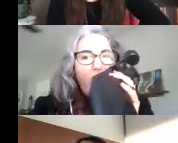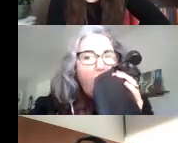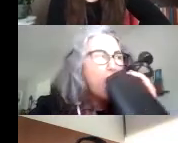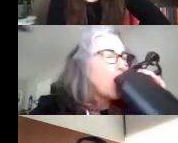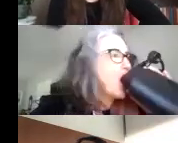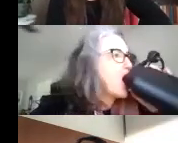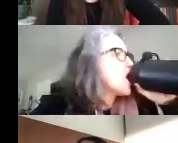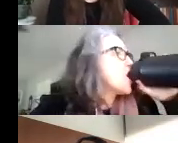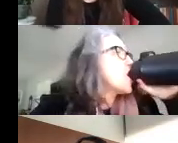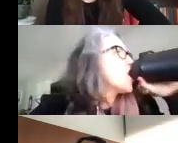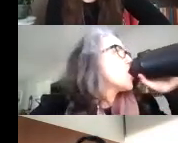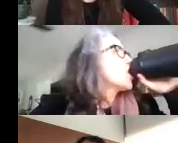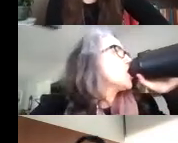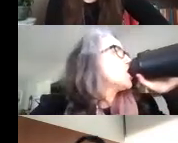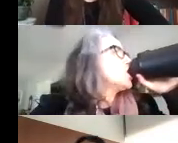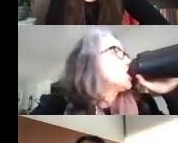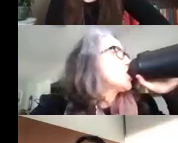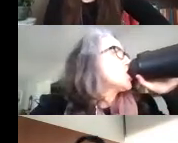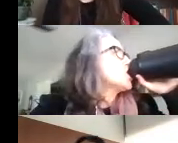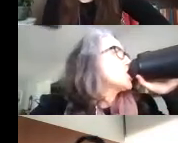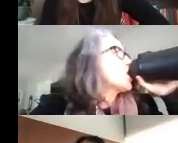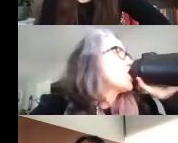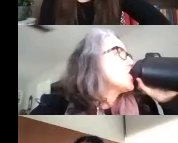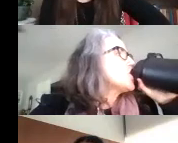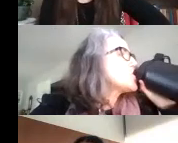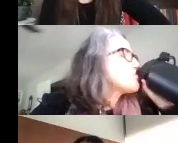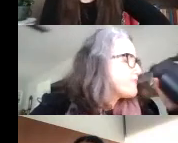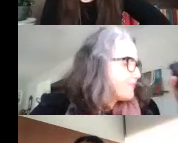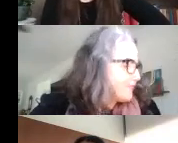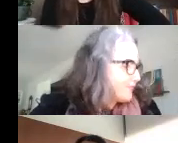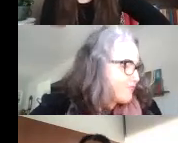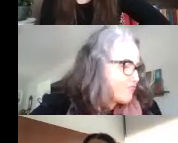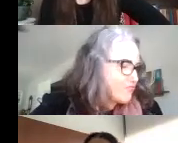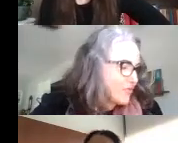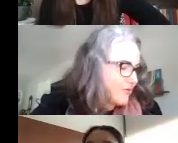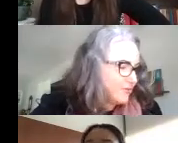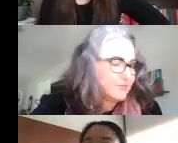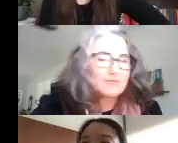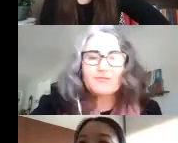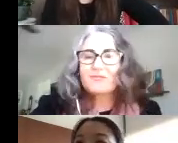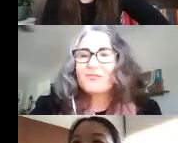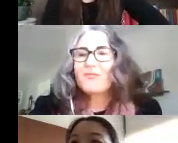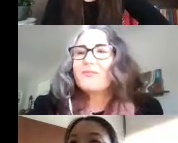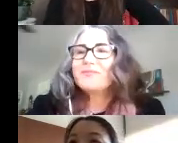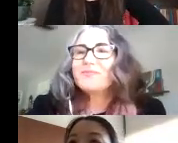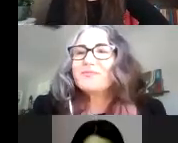have a sign language interpreter with us today. Carrie is with us. Thank you, Carrie, for being